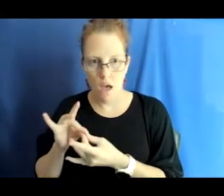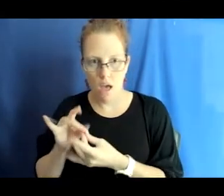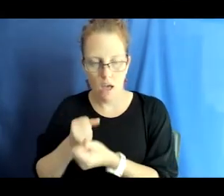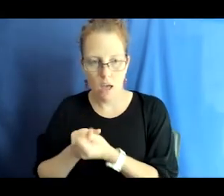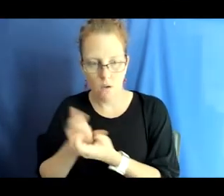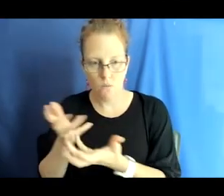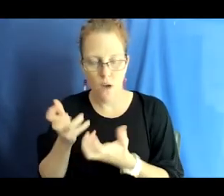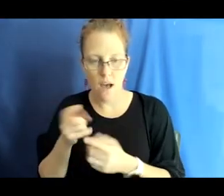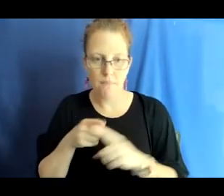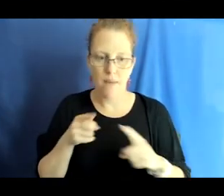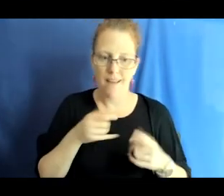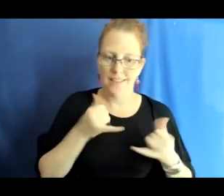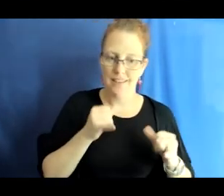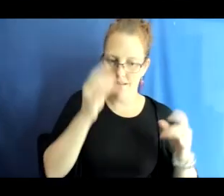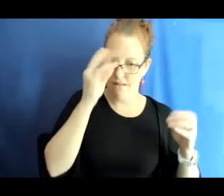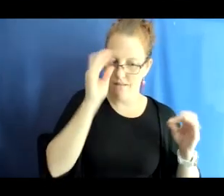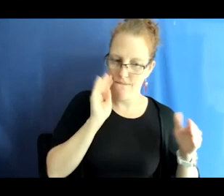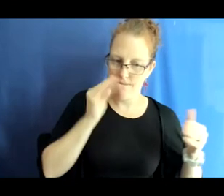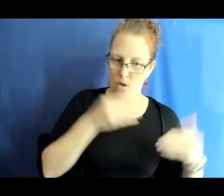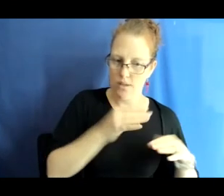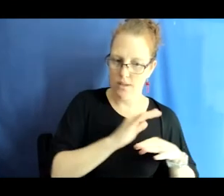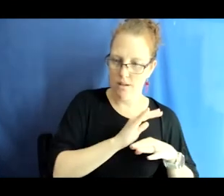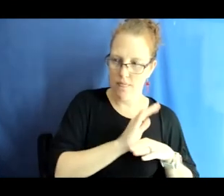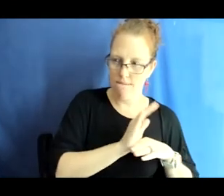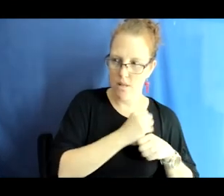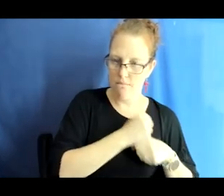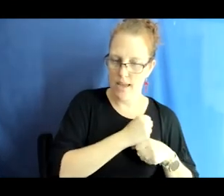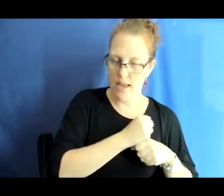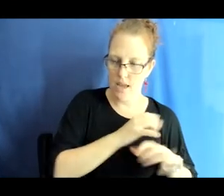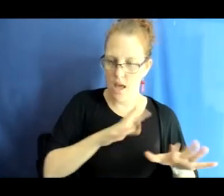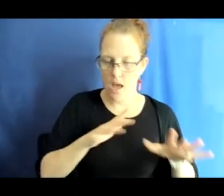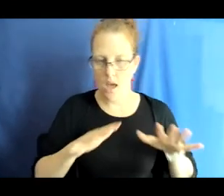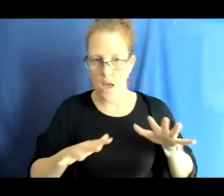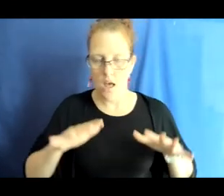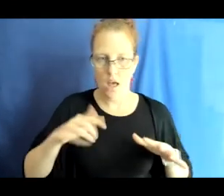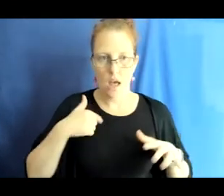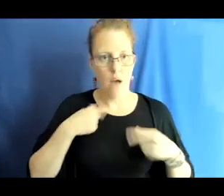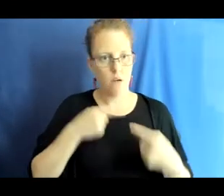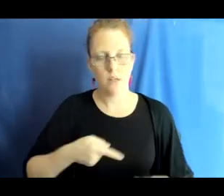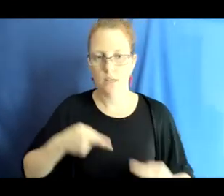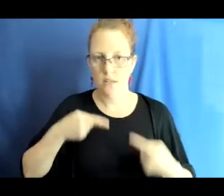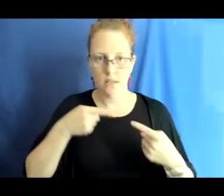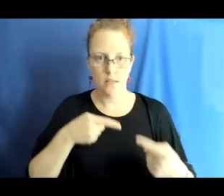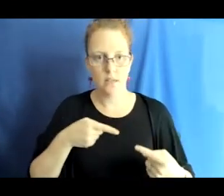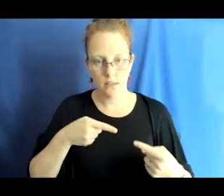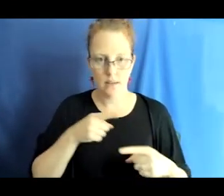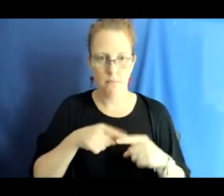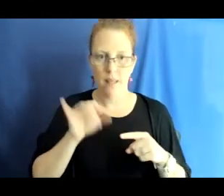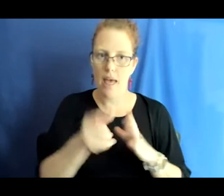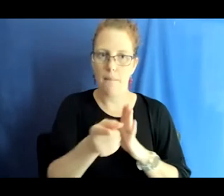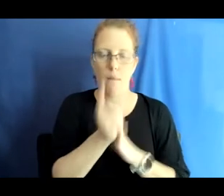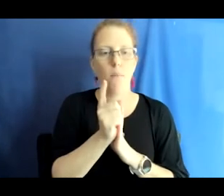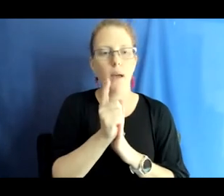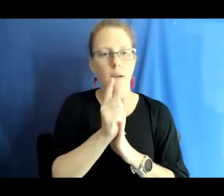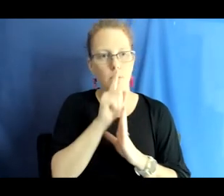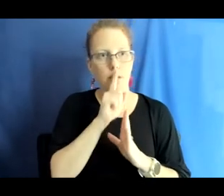cynical, I think. So I'm really like battling in between these roles, but yeah, I thought that moment